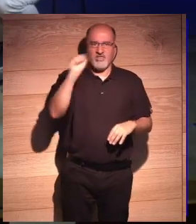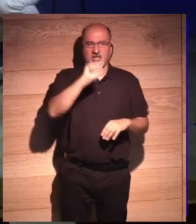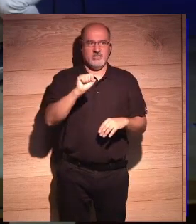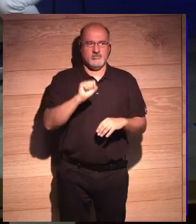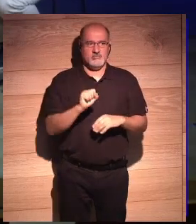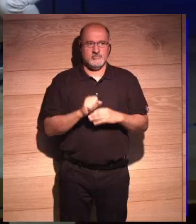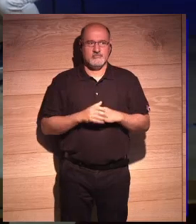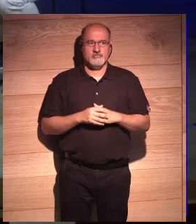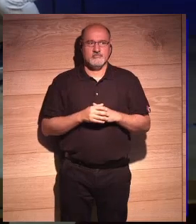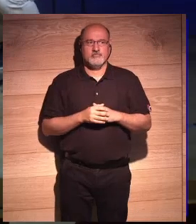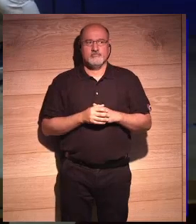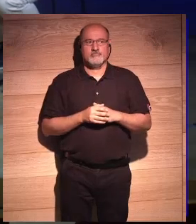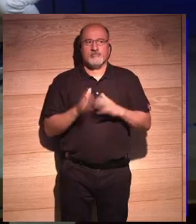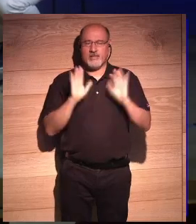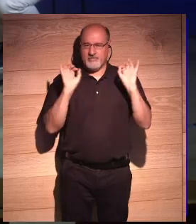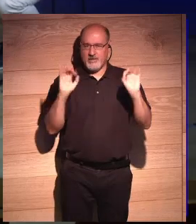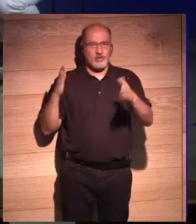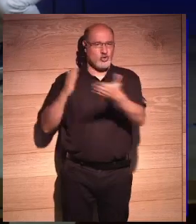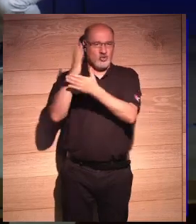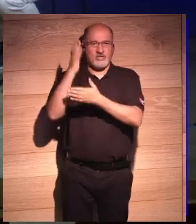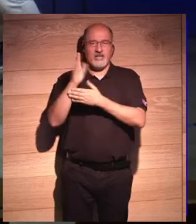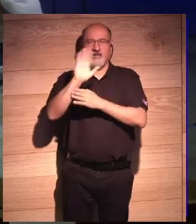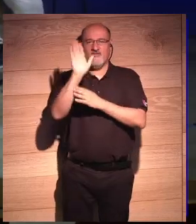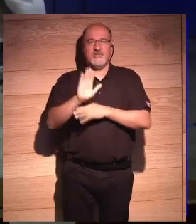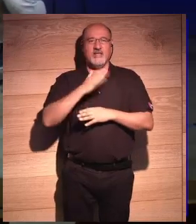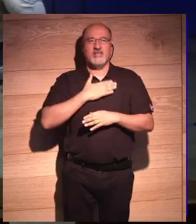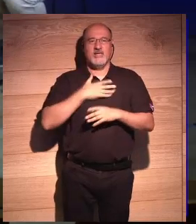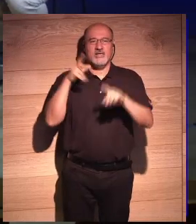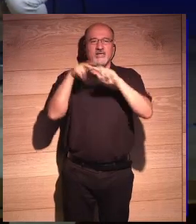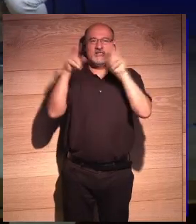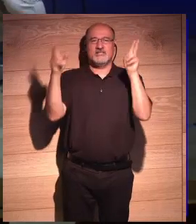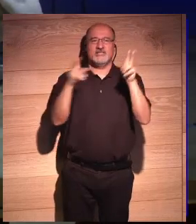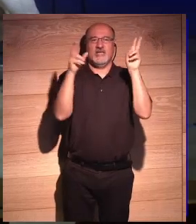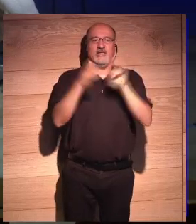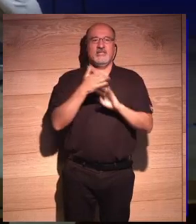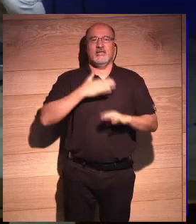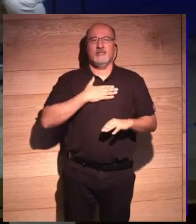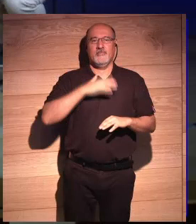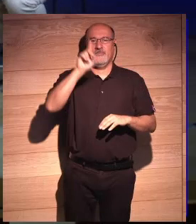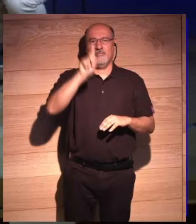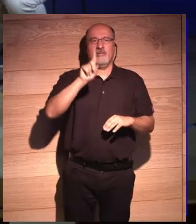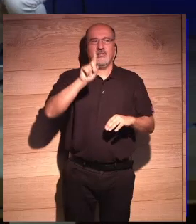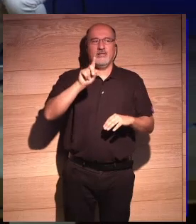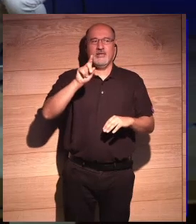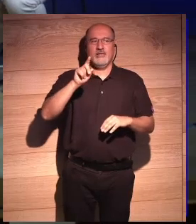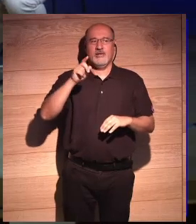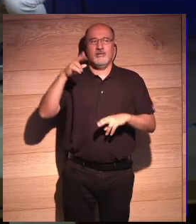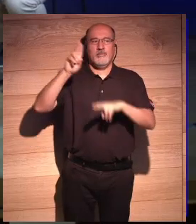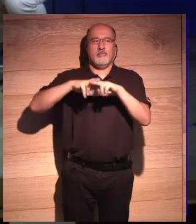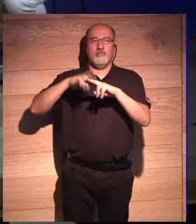that was my point, but well, it's so that I was going to make a spoiler, so that's even better. So, well, if you watch that